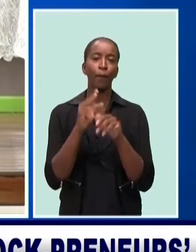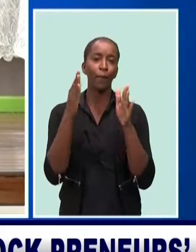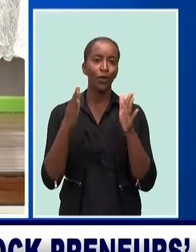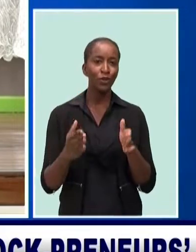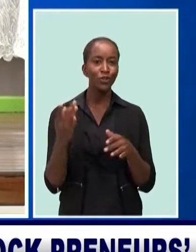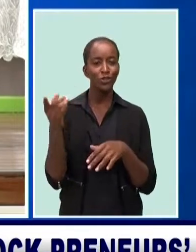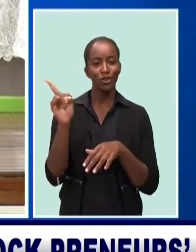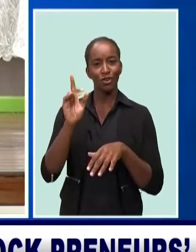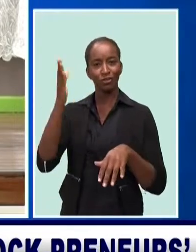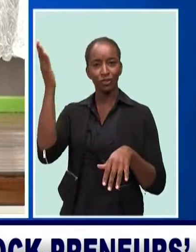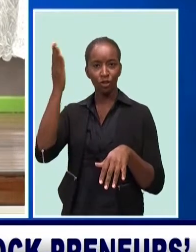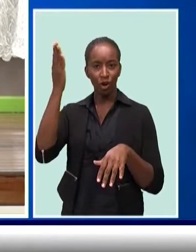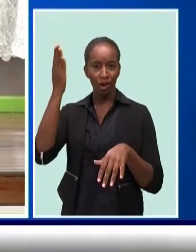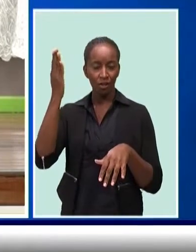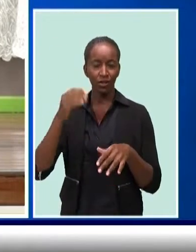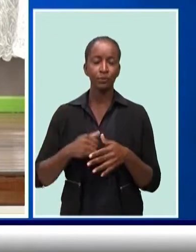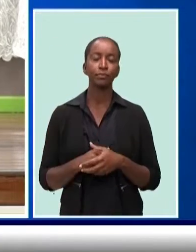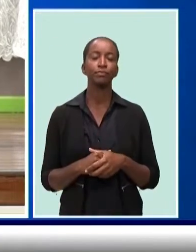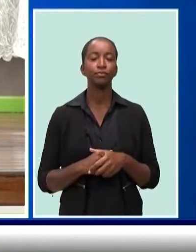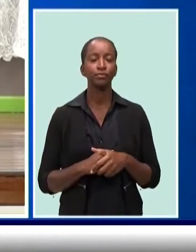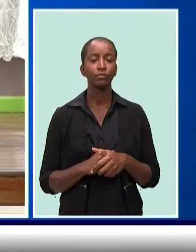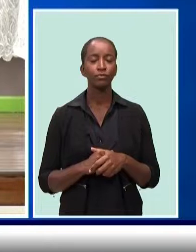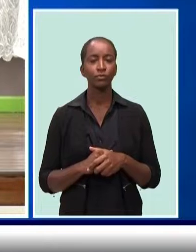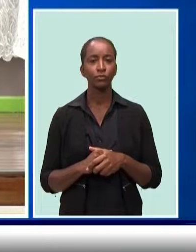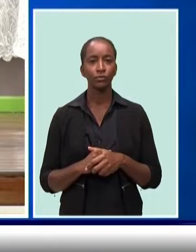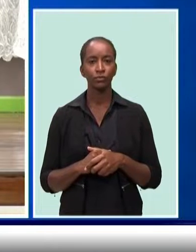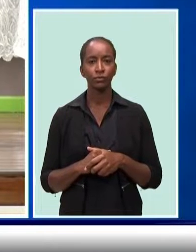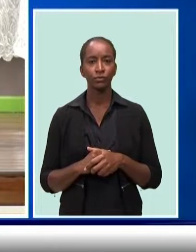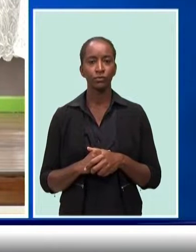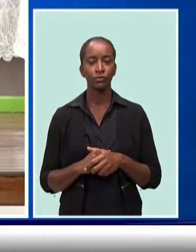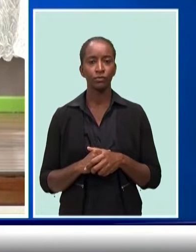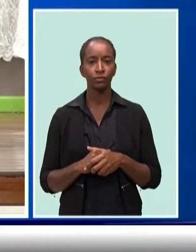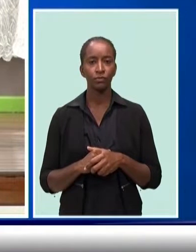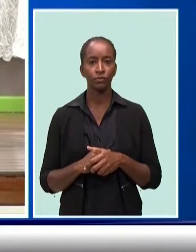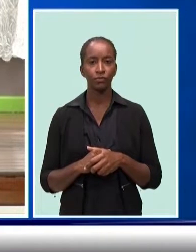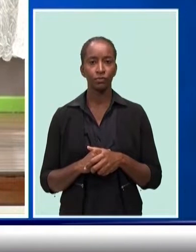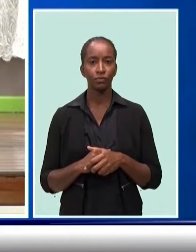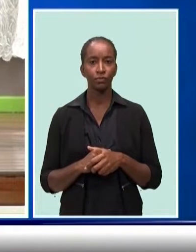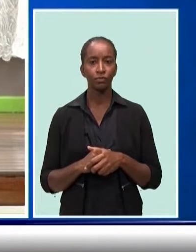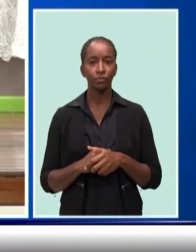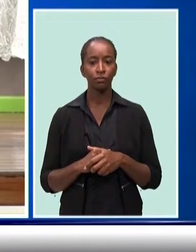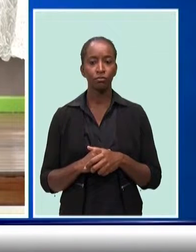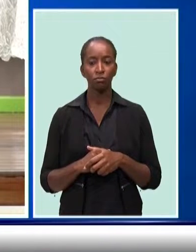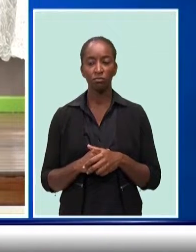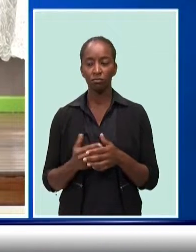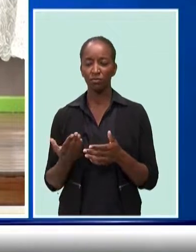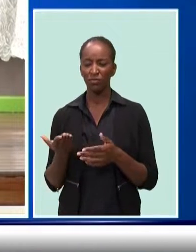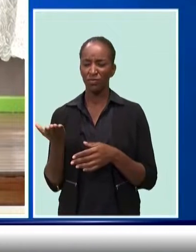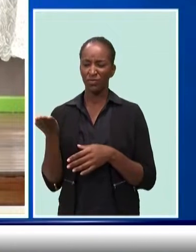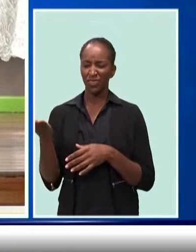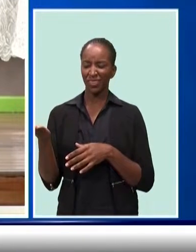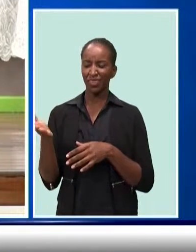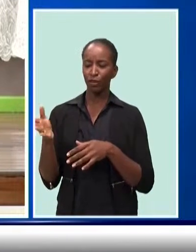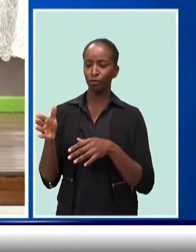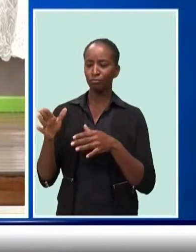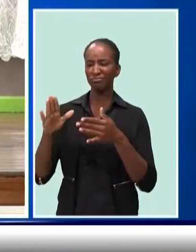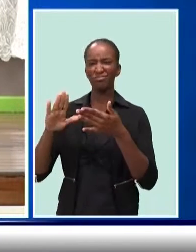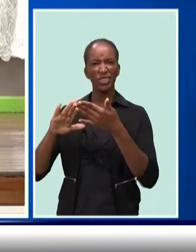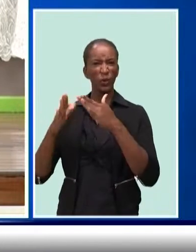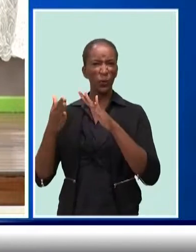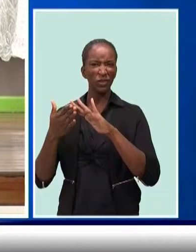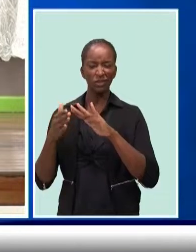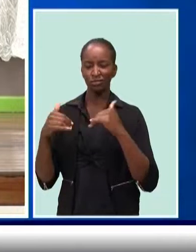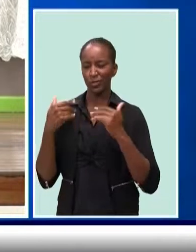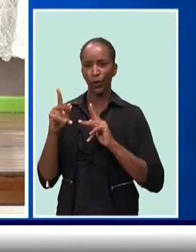seek to redefine the meaning of the block and the culture and the life, and